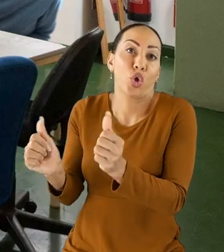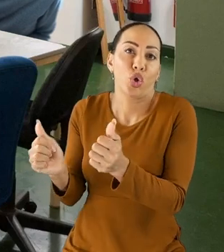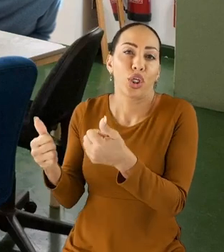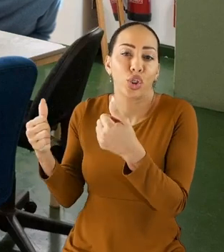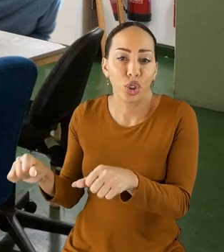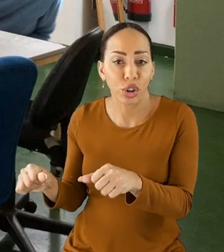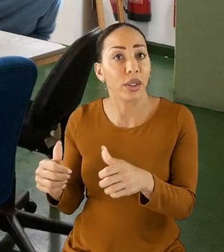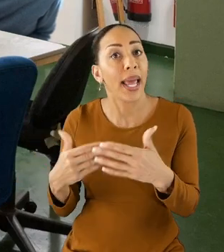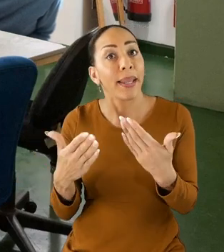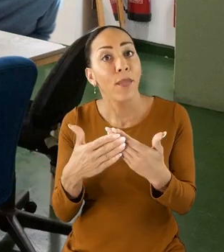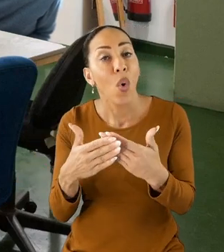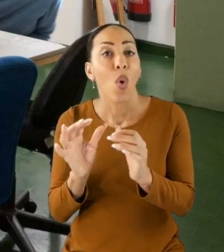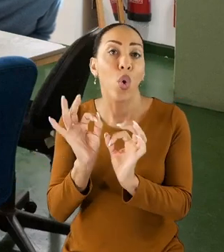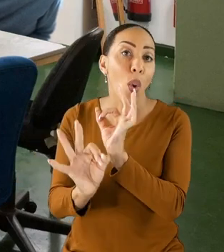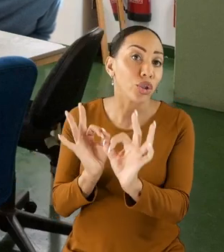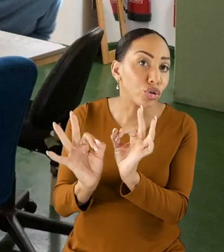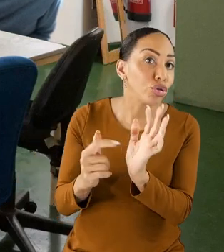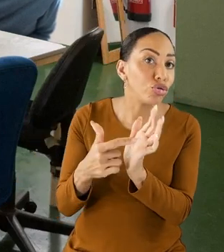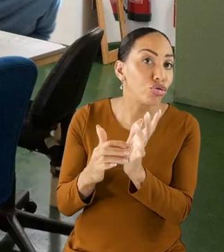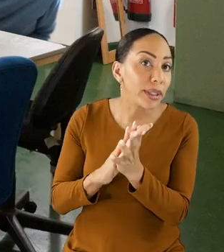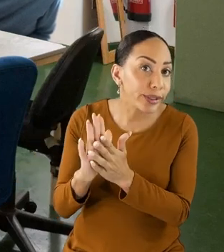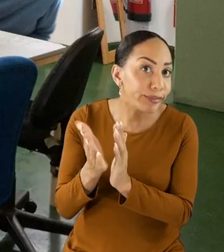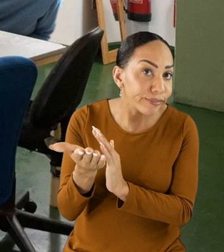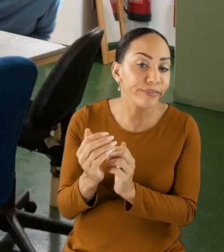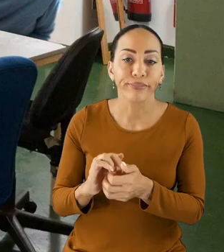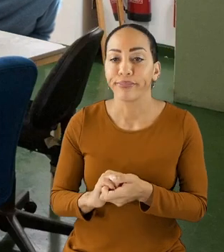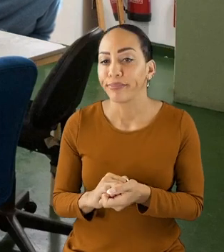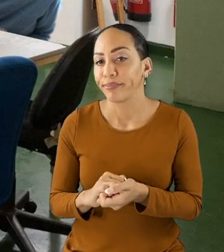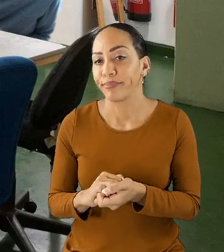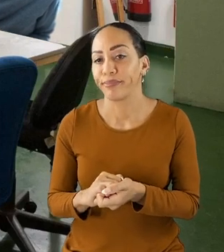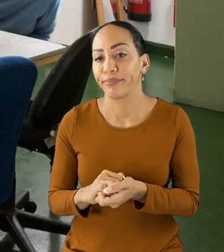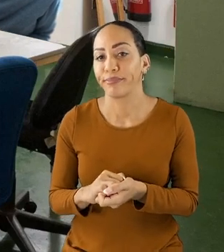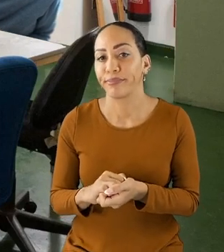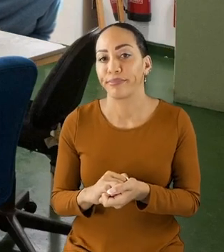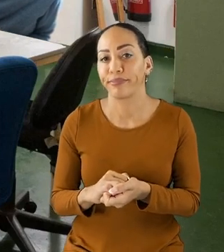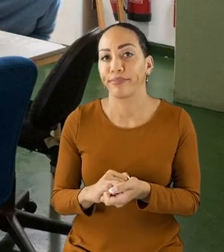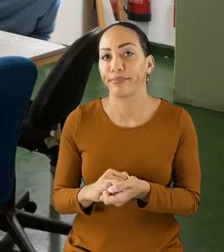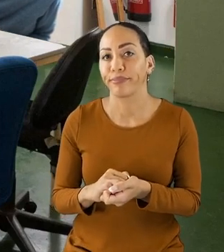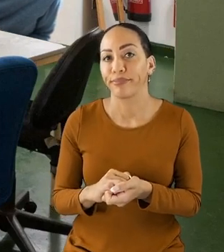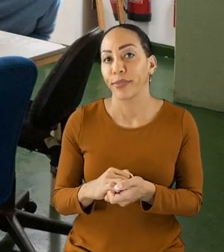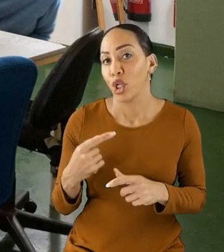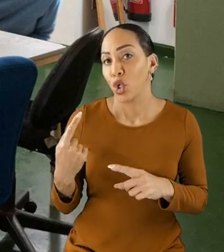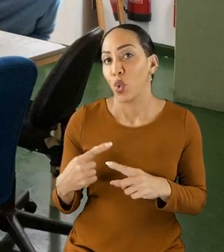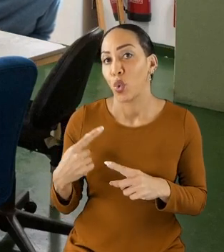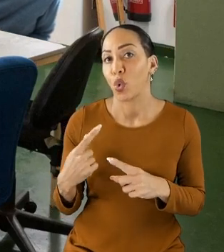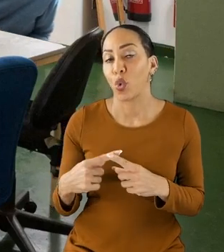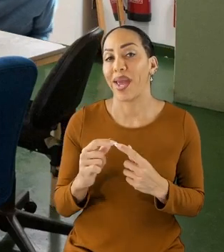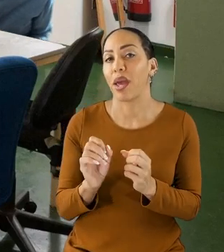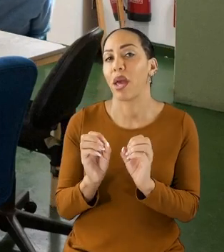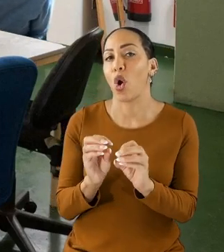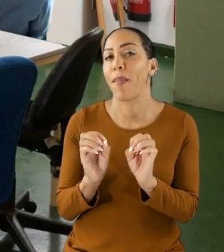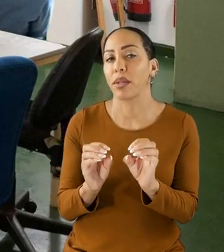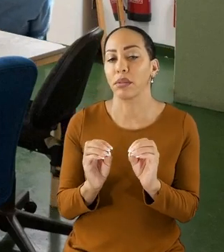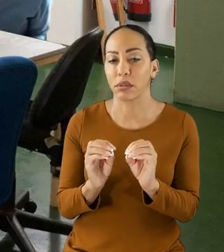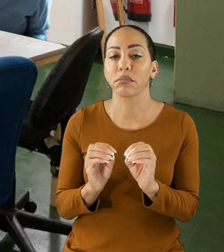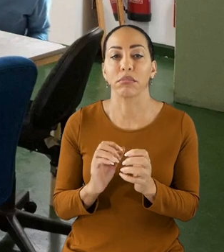Yeah. Does anyone else want to come in with any questions or points to Trish? Just a quick comment just on